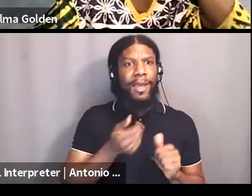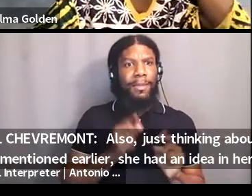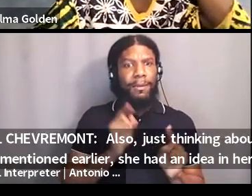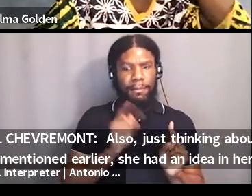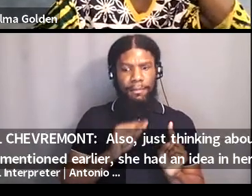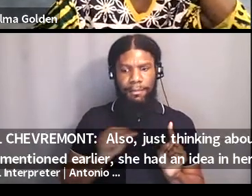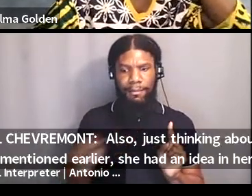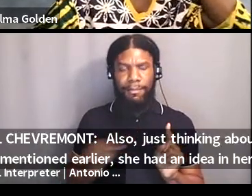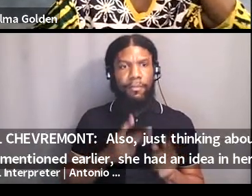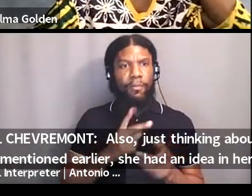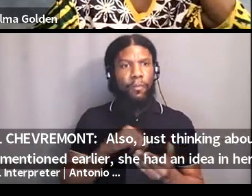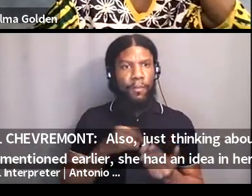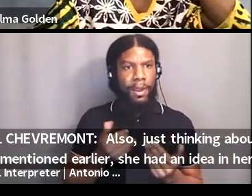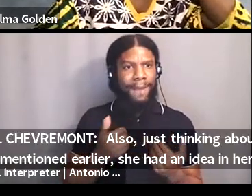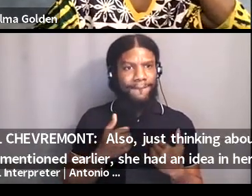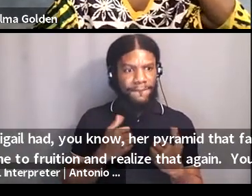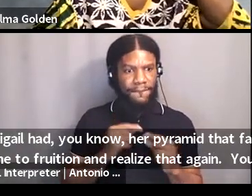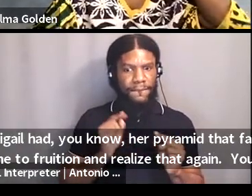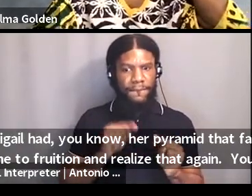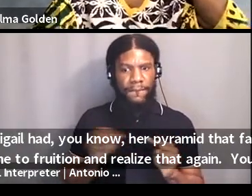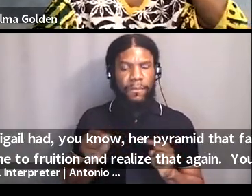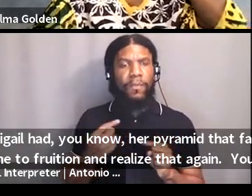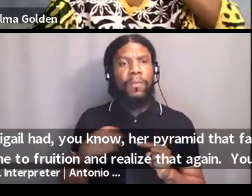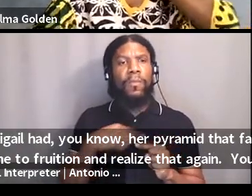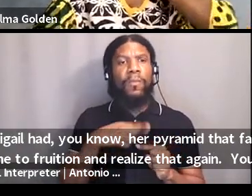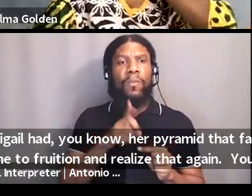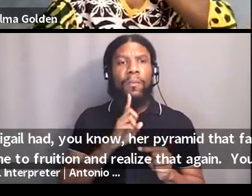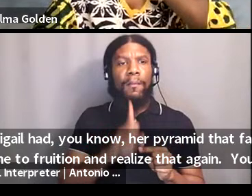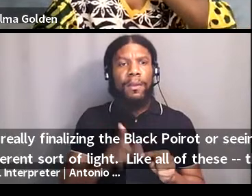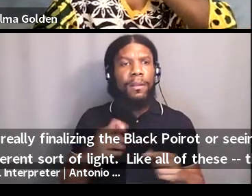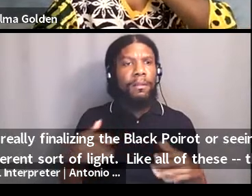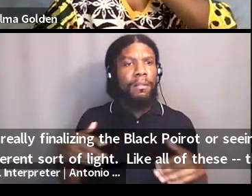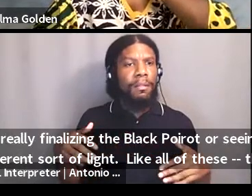that, you know, we haven't really